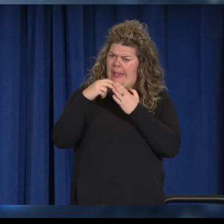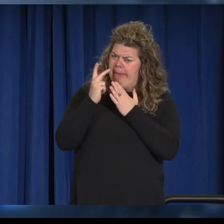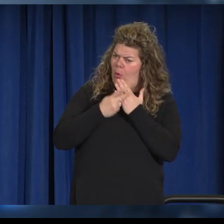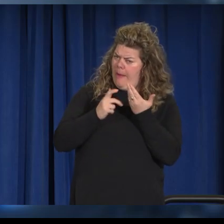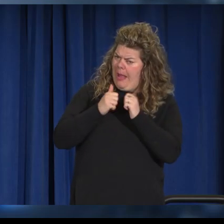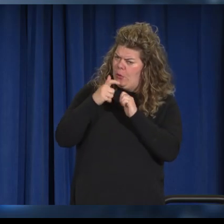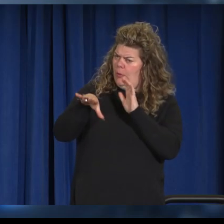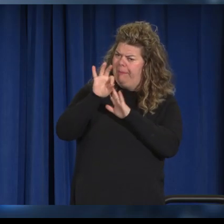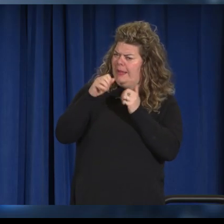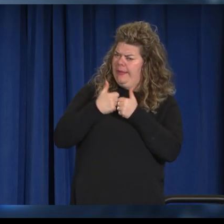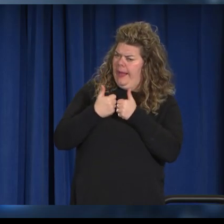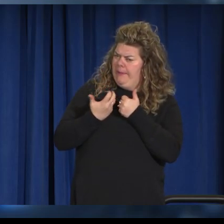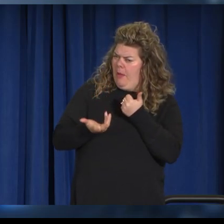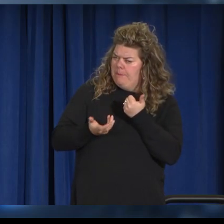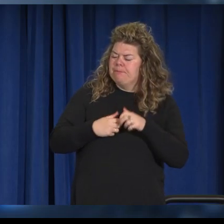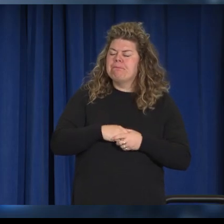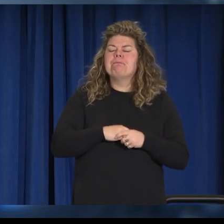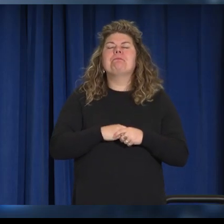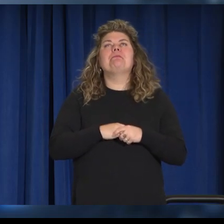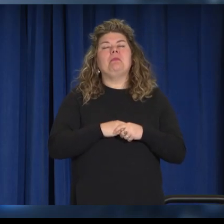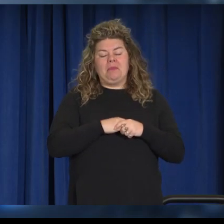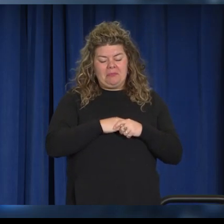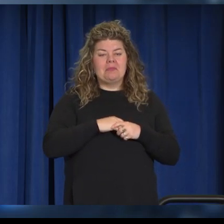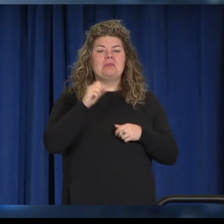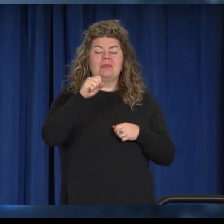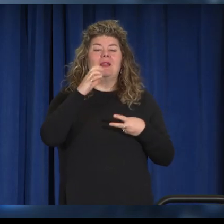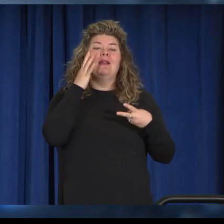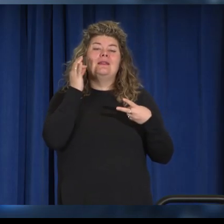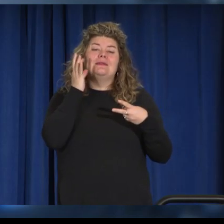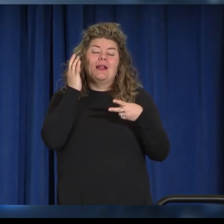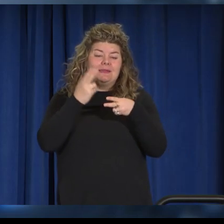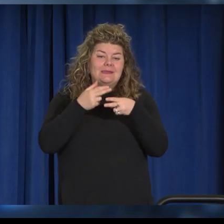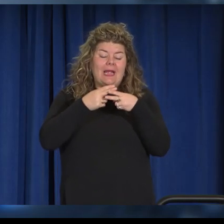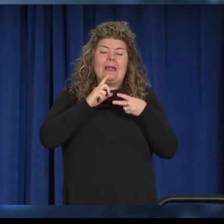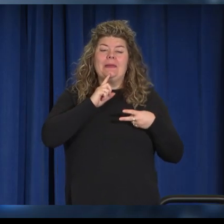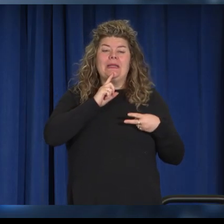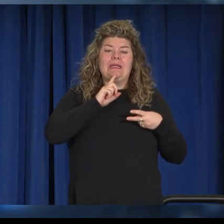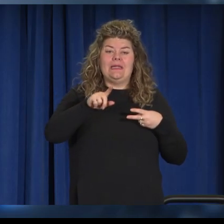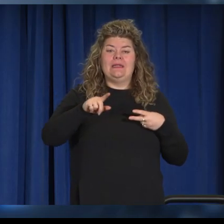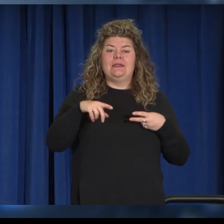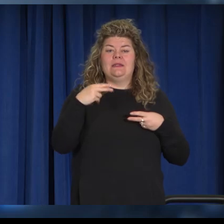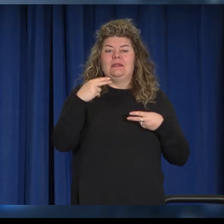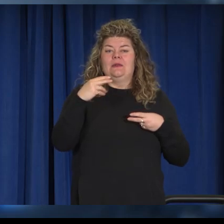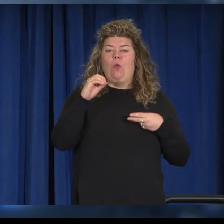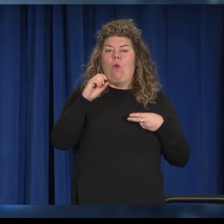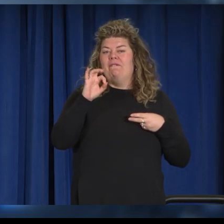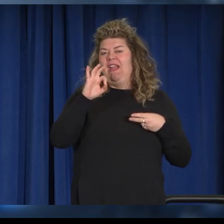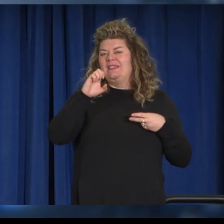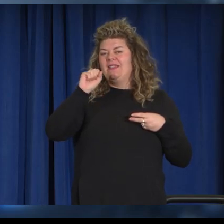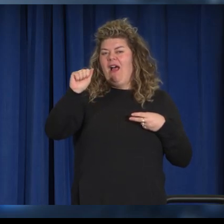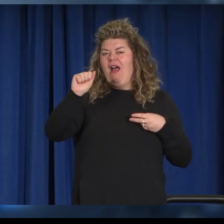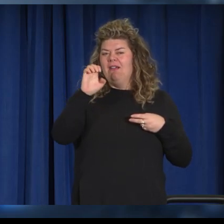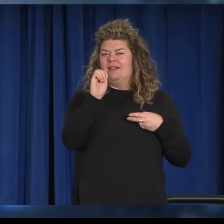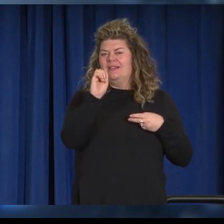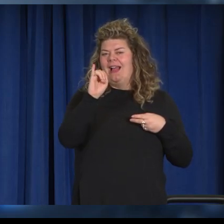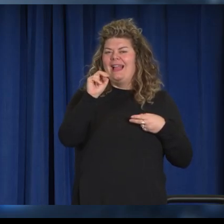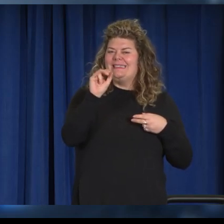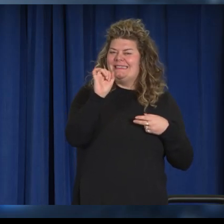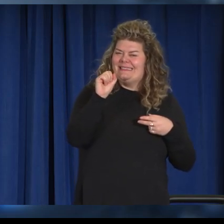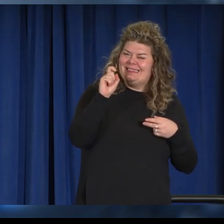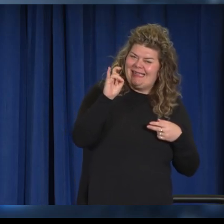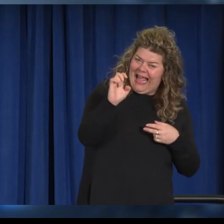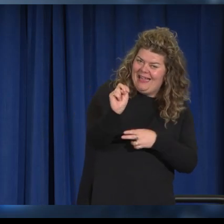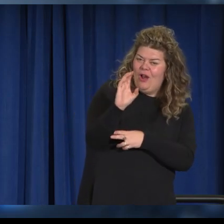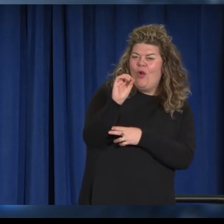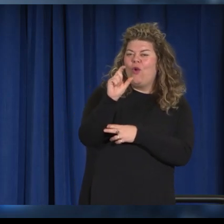programs? Yeah. The kitty's name is Professor Einstein Cuddlesworth.